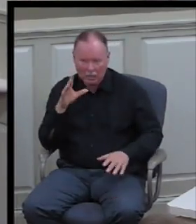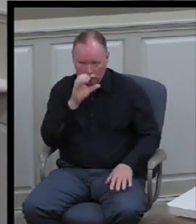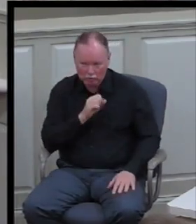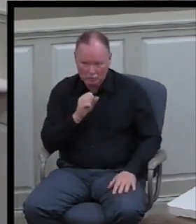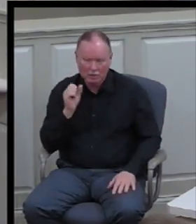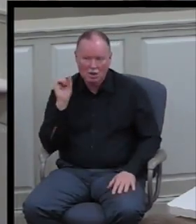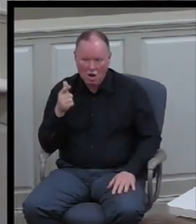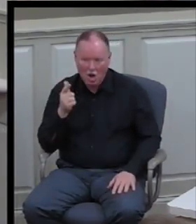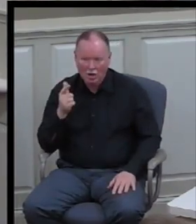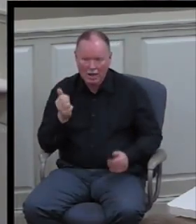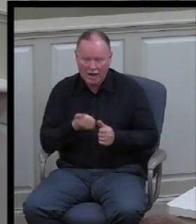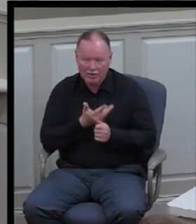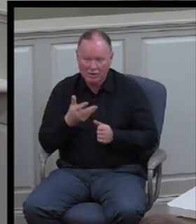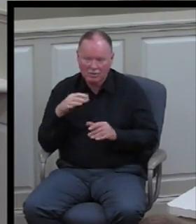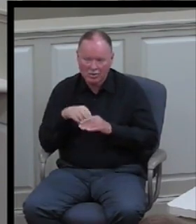all of its